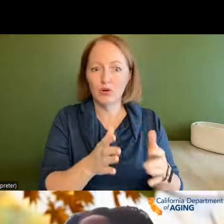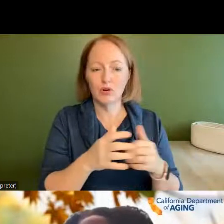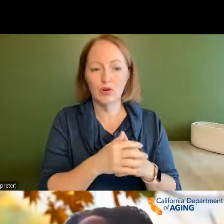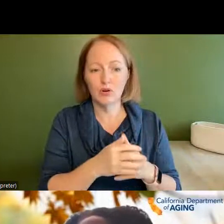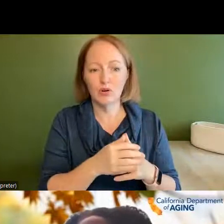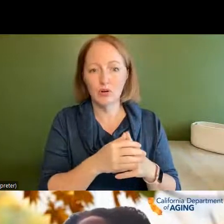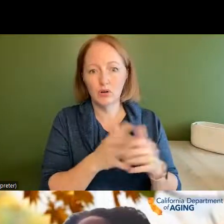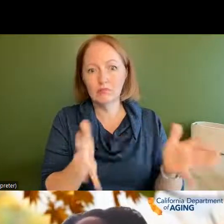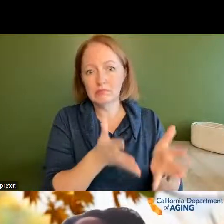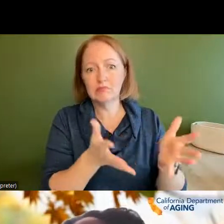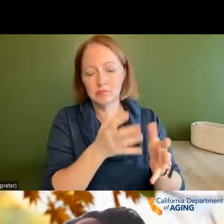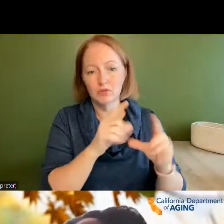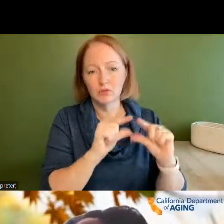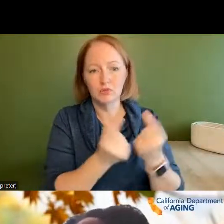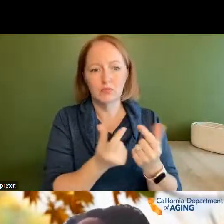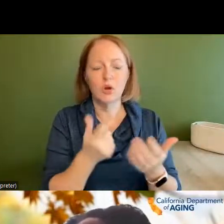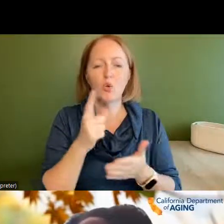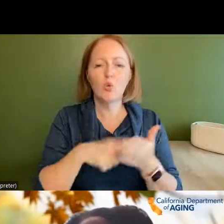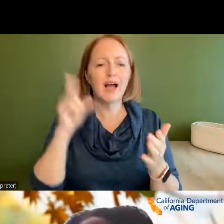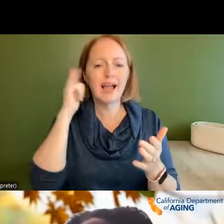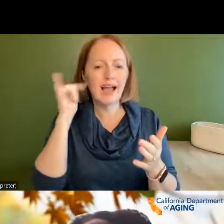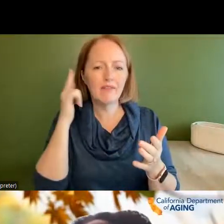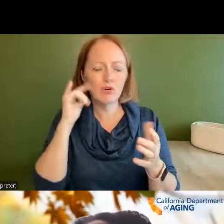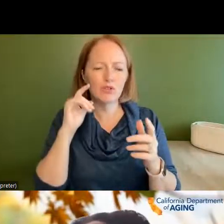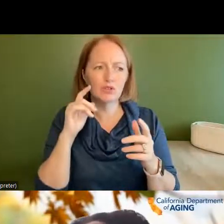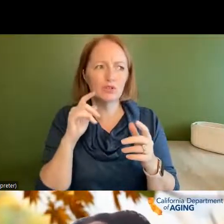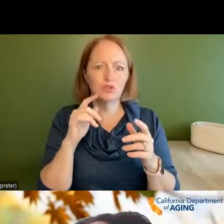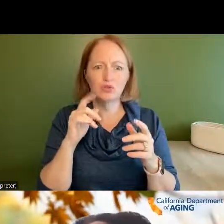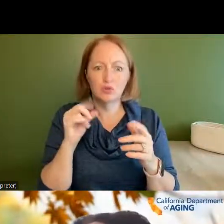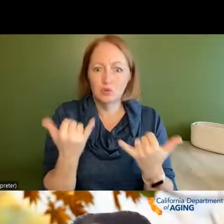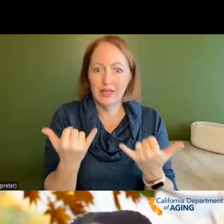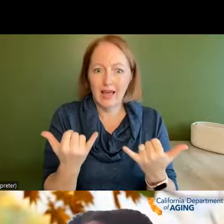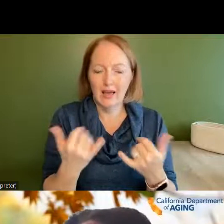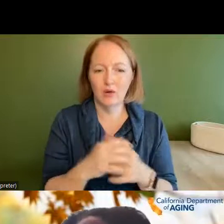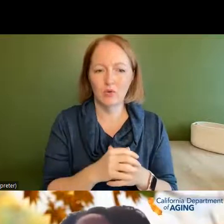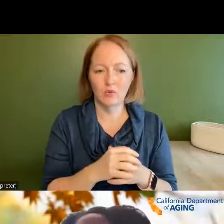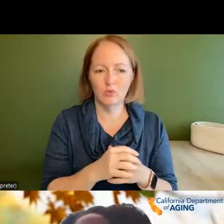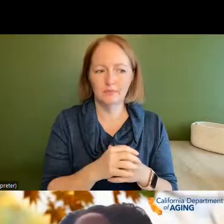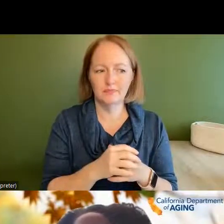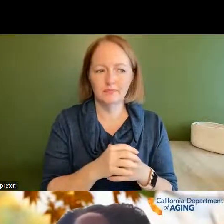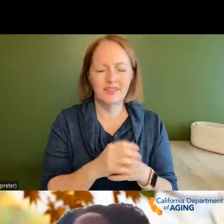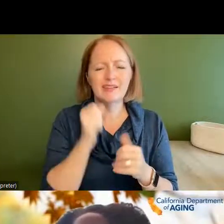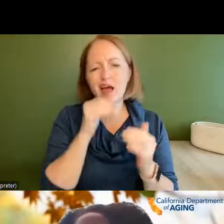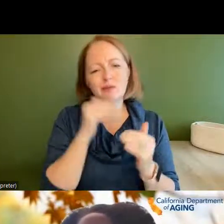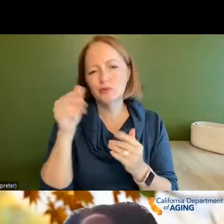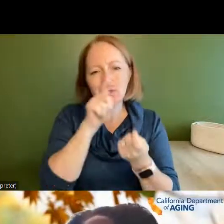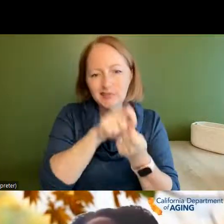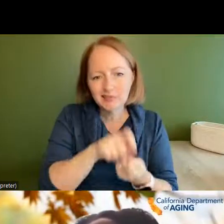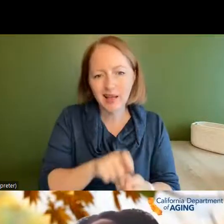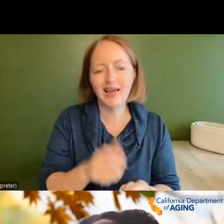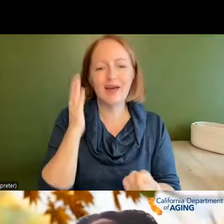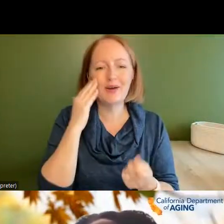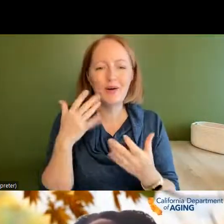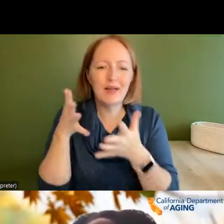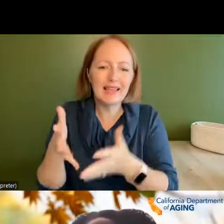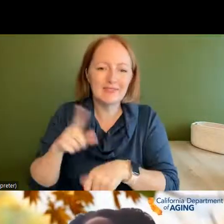a bit about kind of what the state is doing as a whole. And I won't get too much into this because I know we have some great panelists